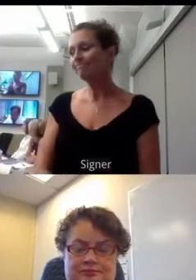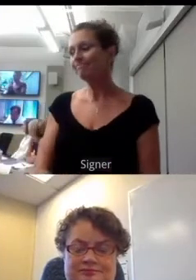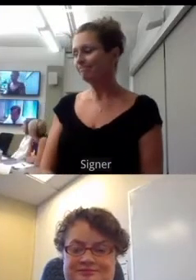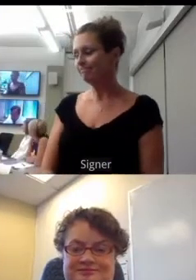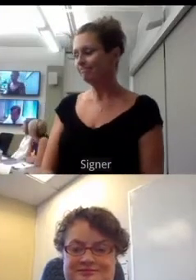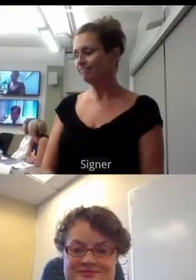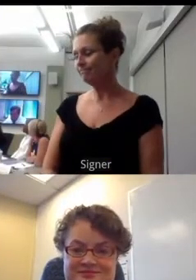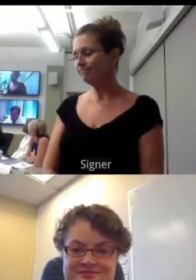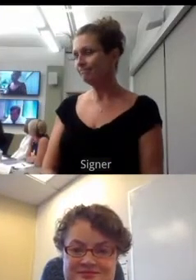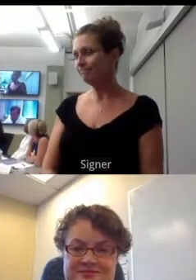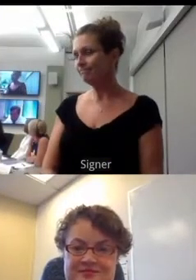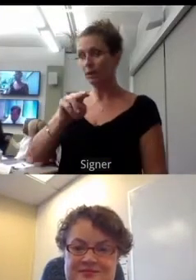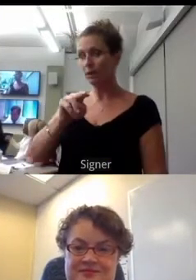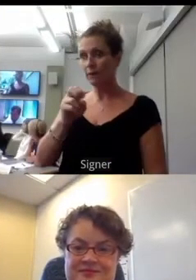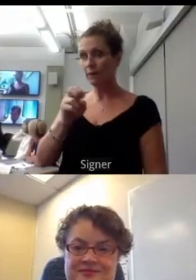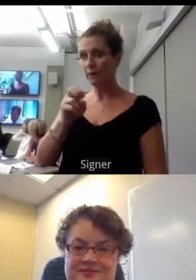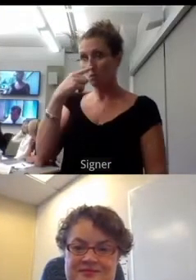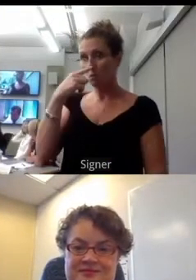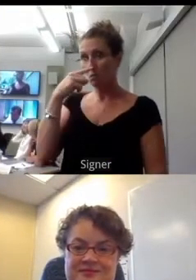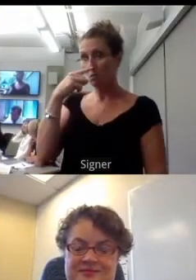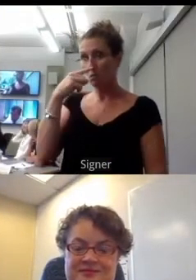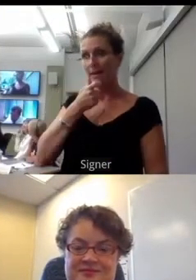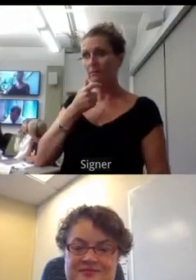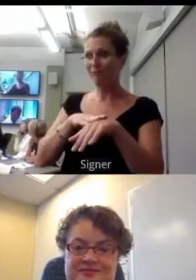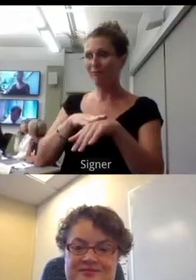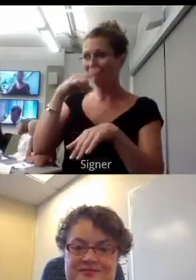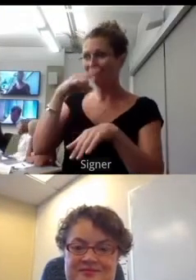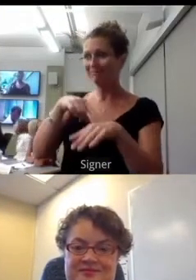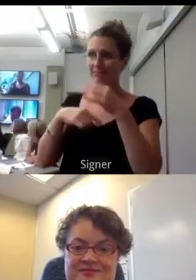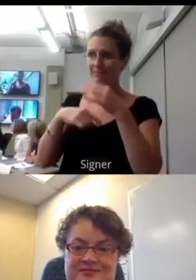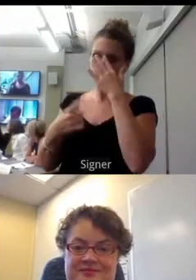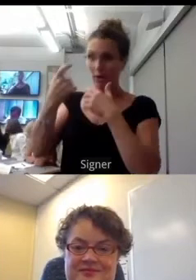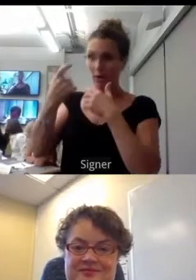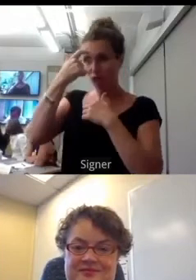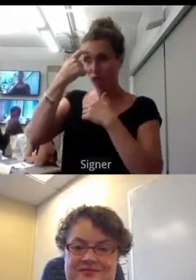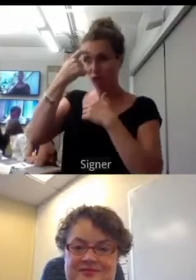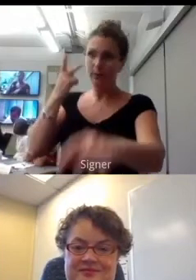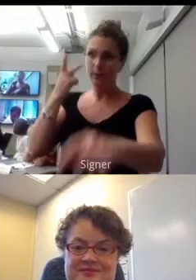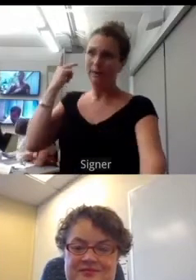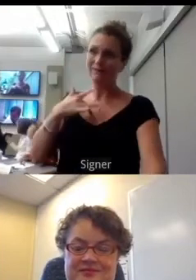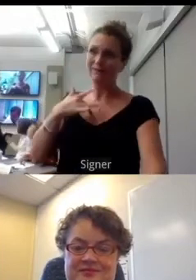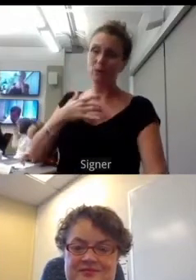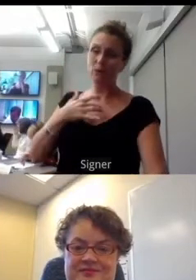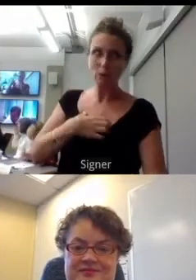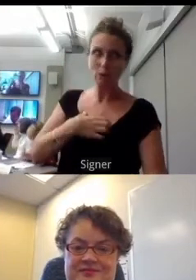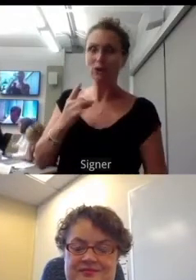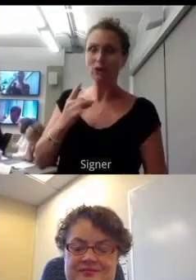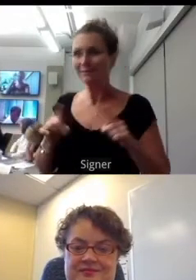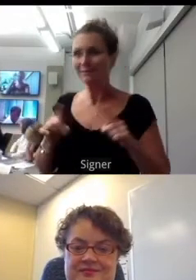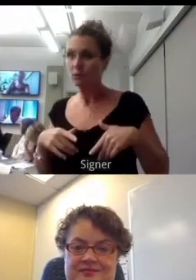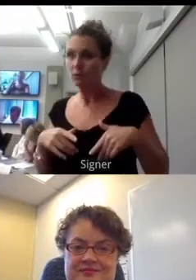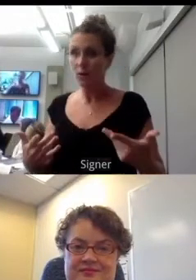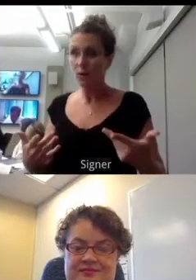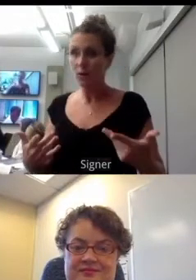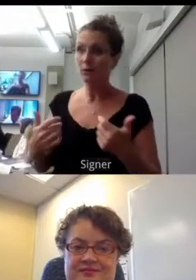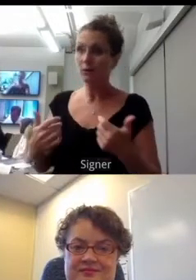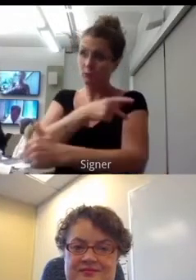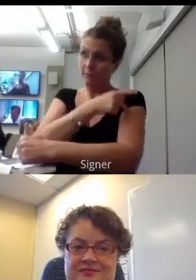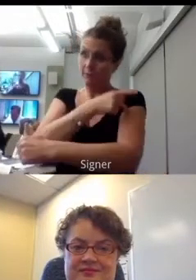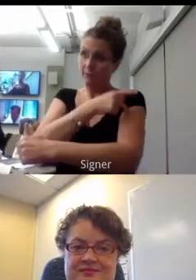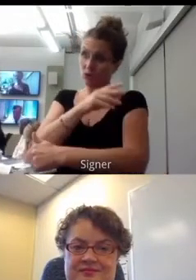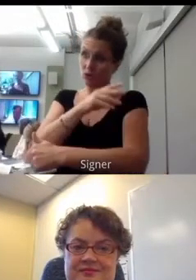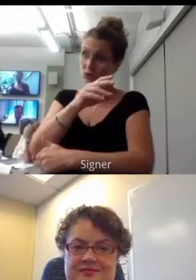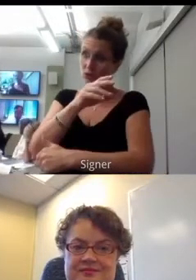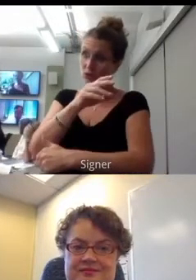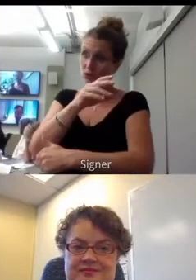told us that one of your regrets with the Provincial Act was including enforce the exact compliance regime,